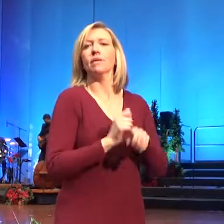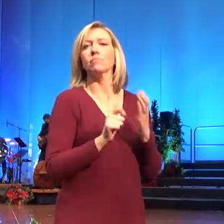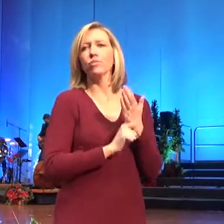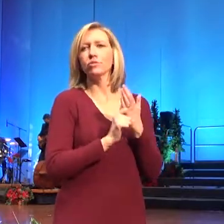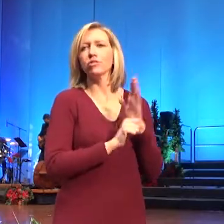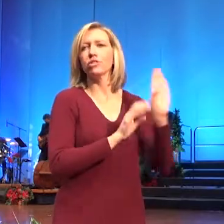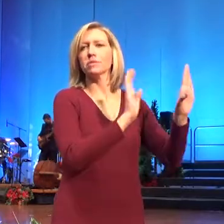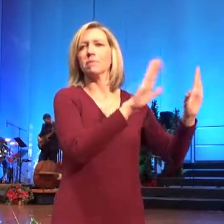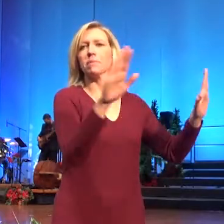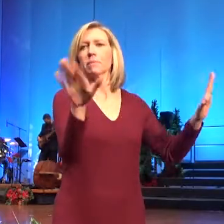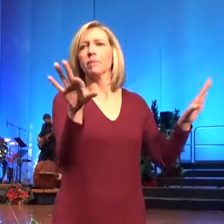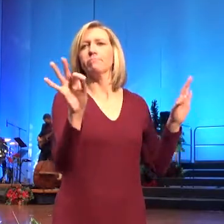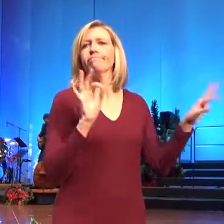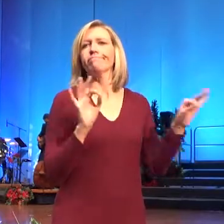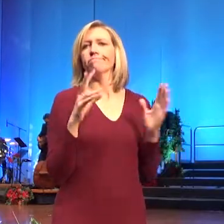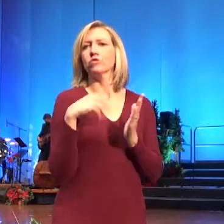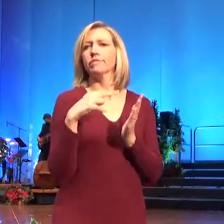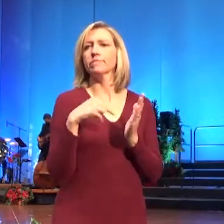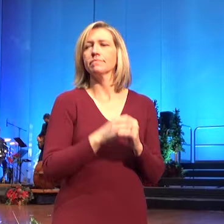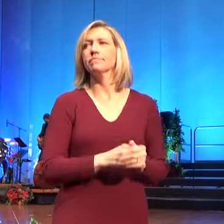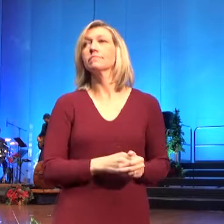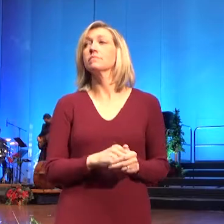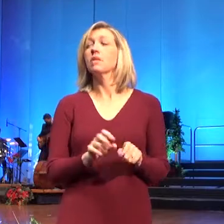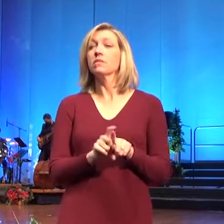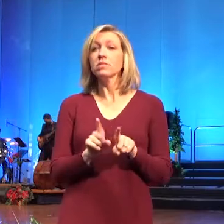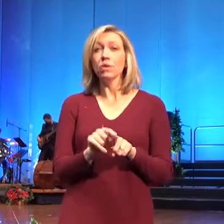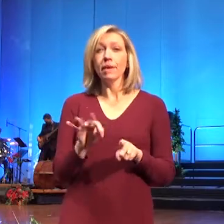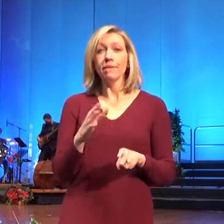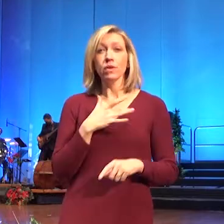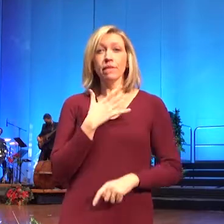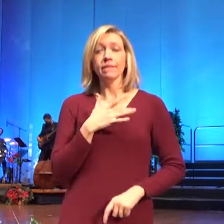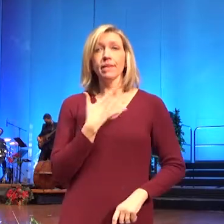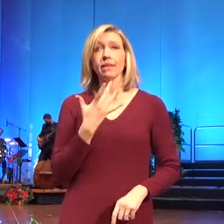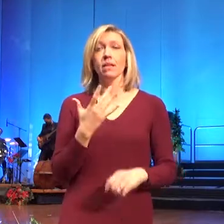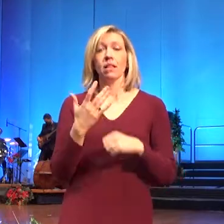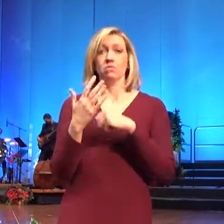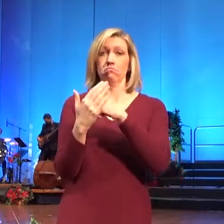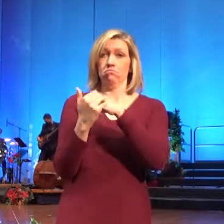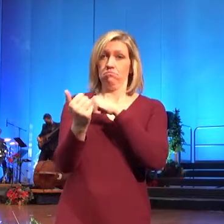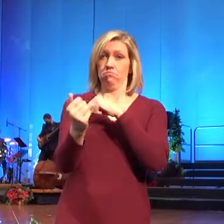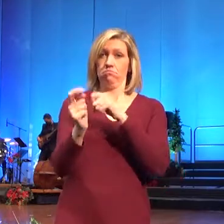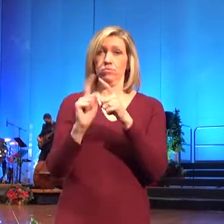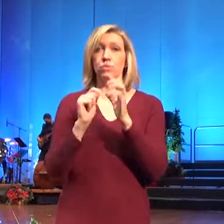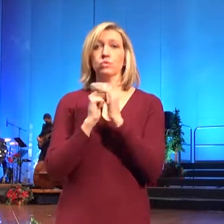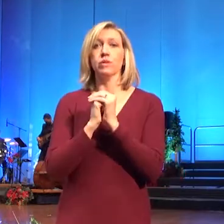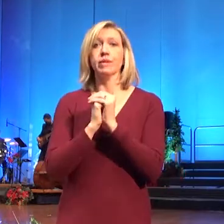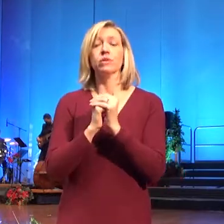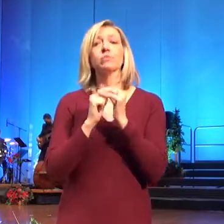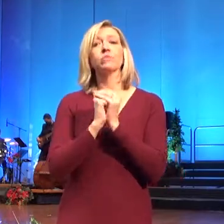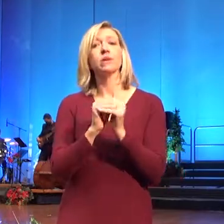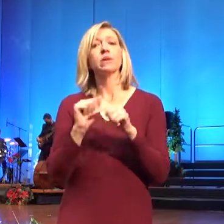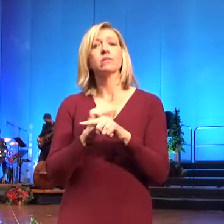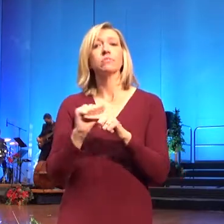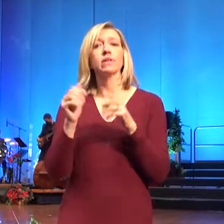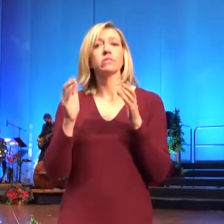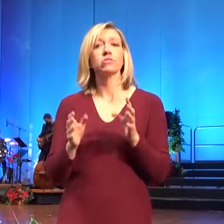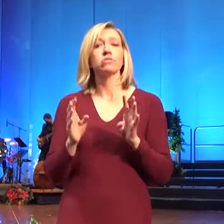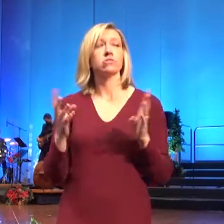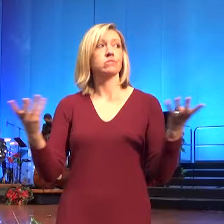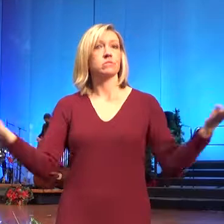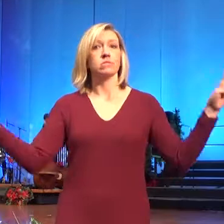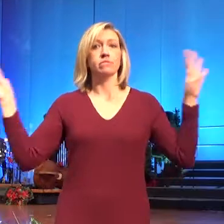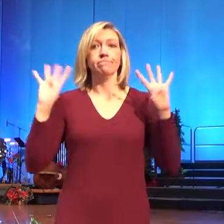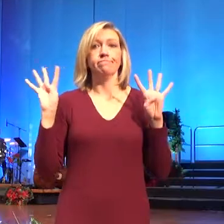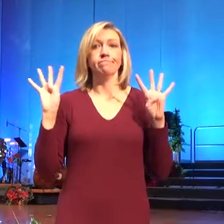brochures at either side. Also, if you are feeling called to prayer, our prayer practitioners